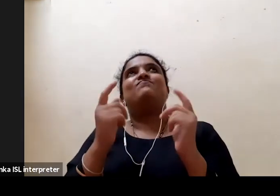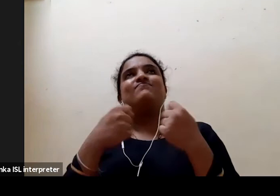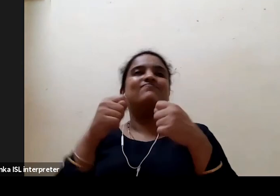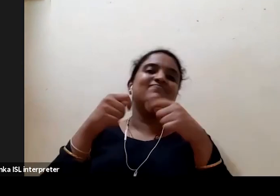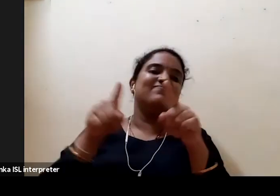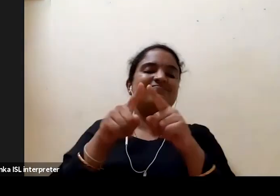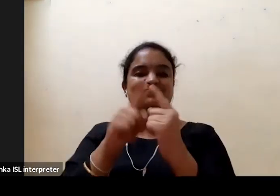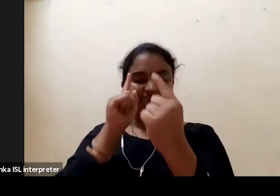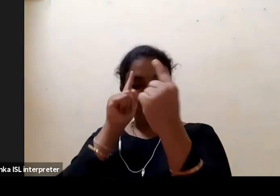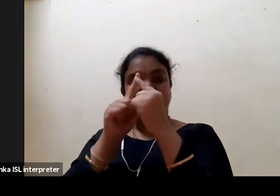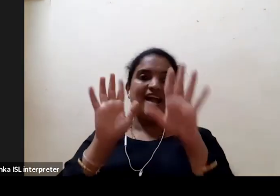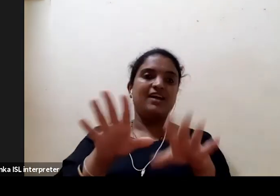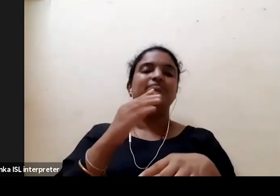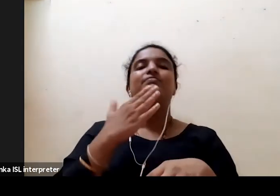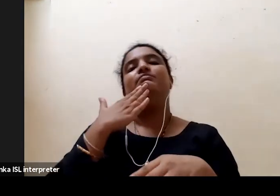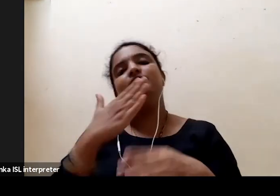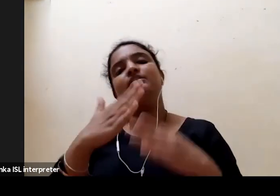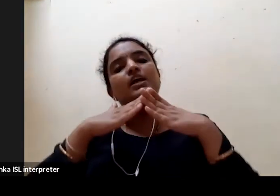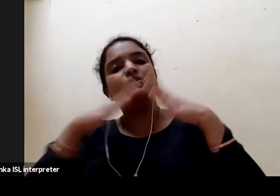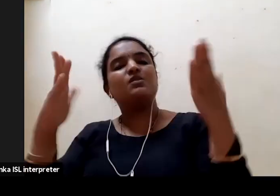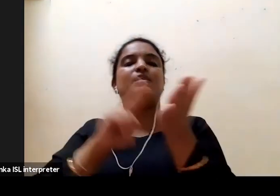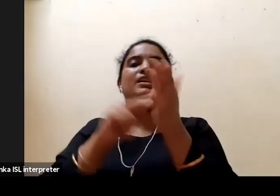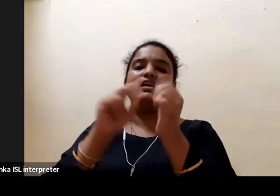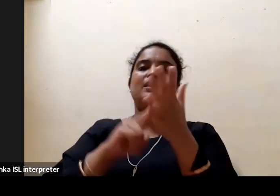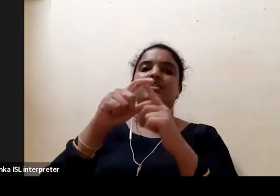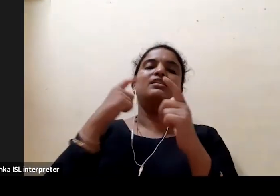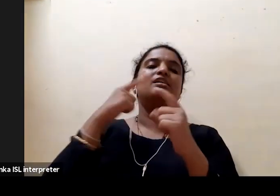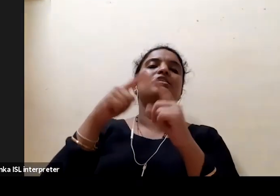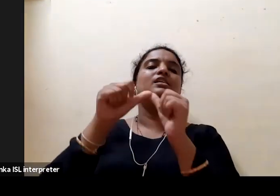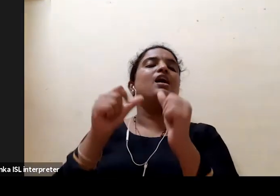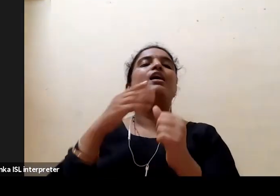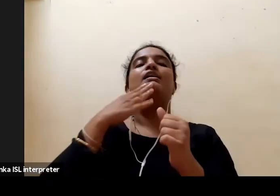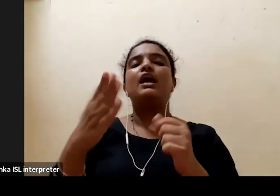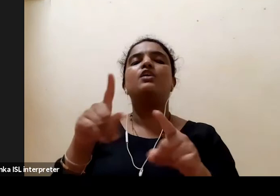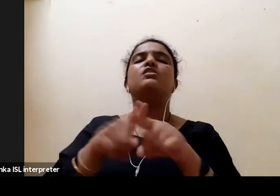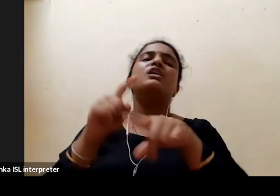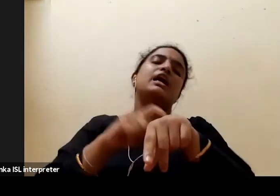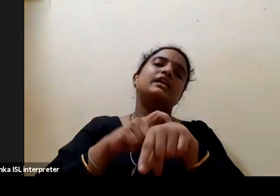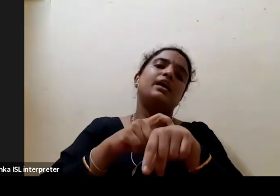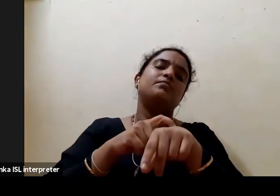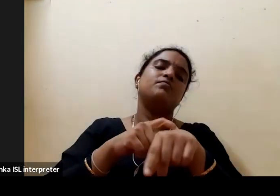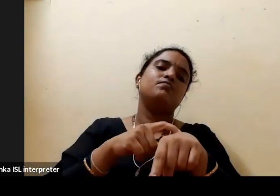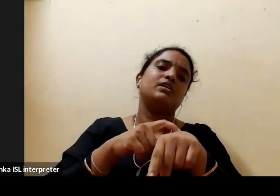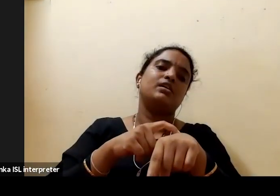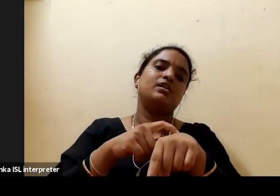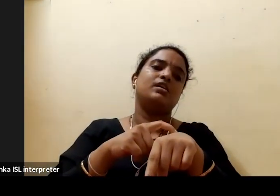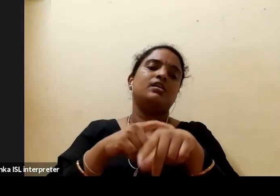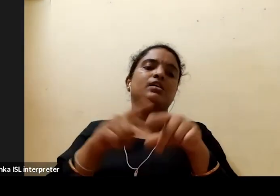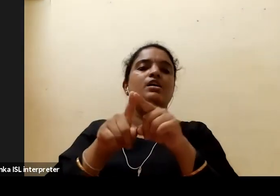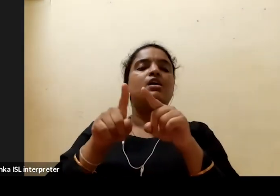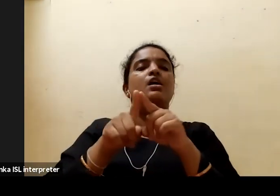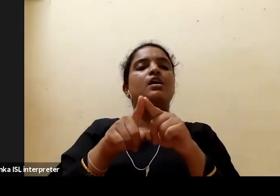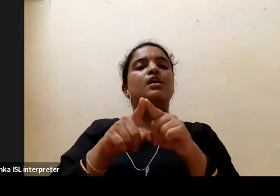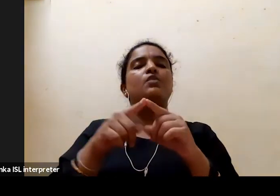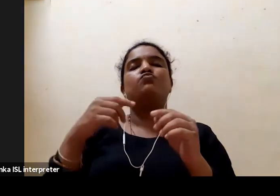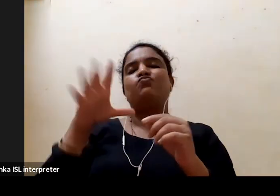So thank you so much, Nandita, for coming on today and giving us your time. It was brilliant to sort of